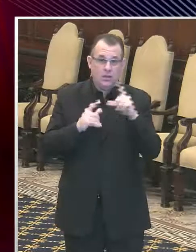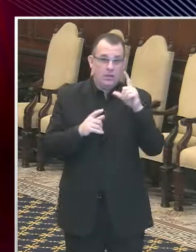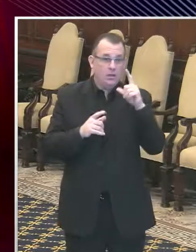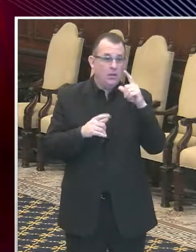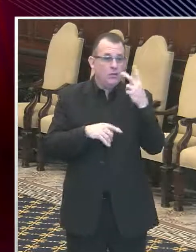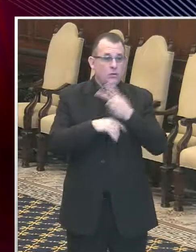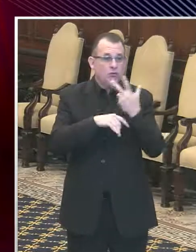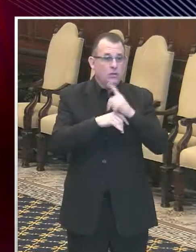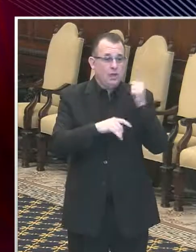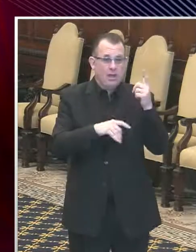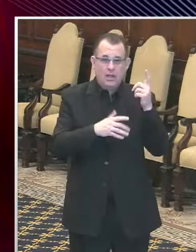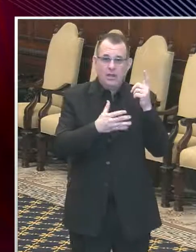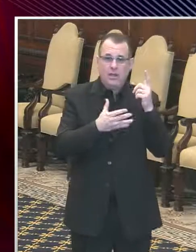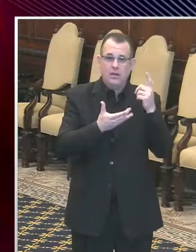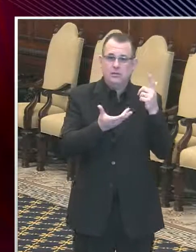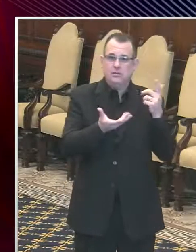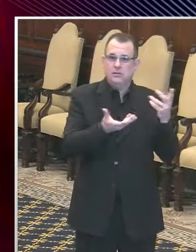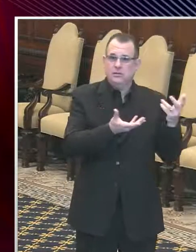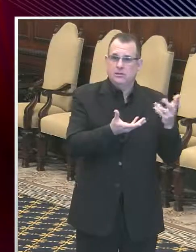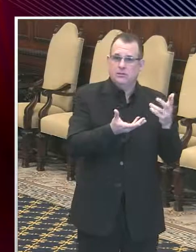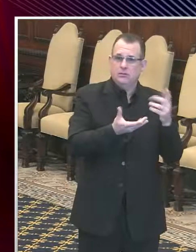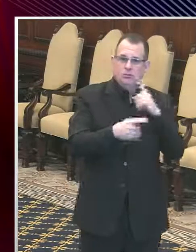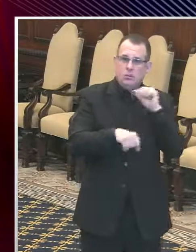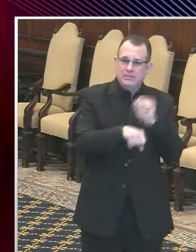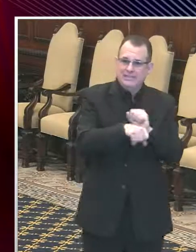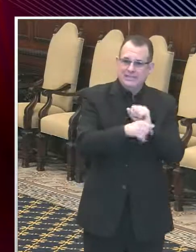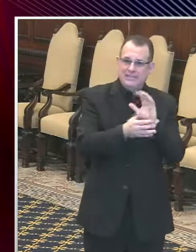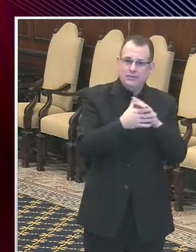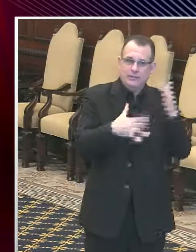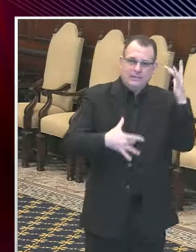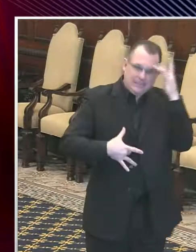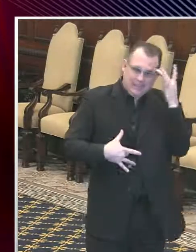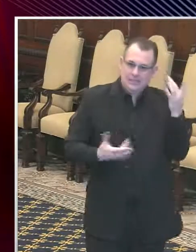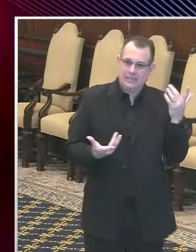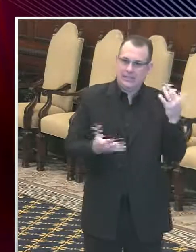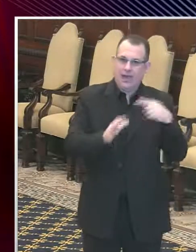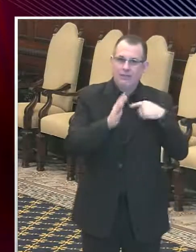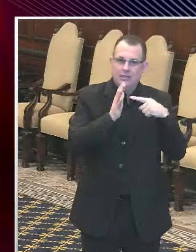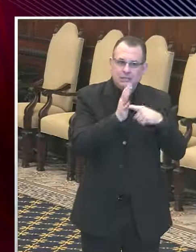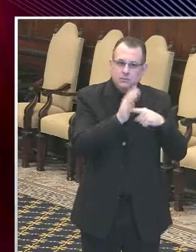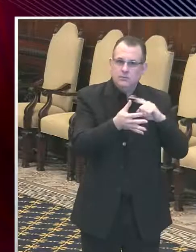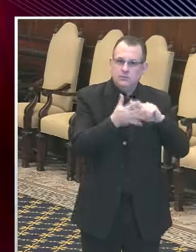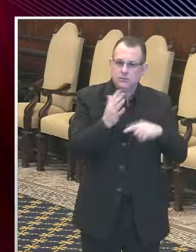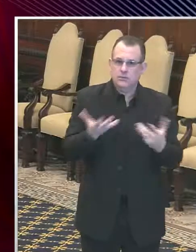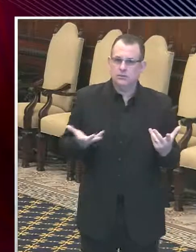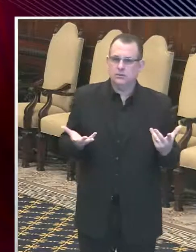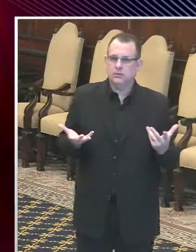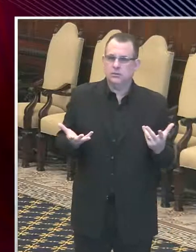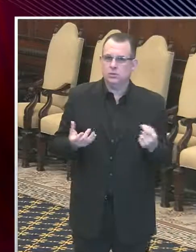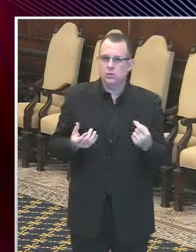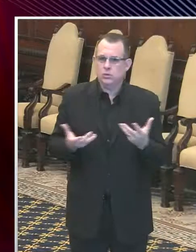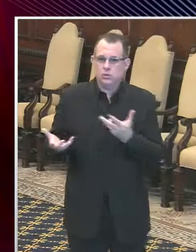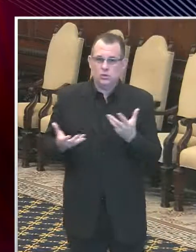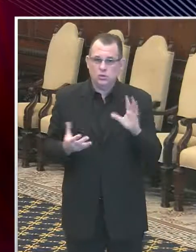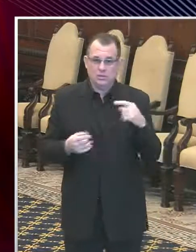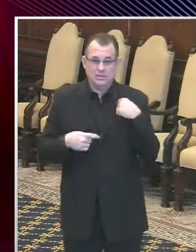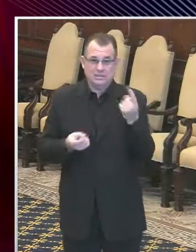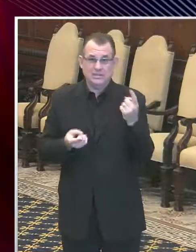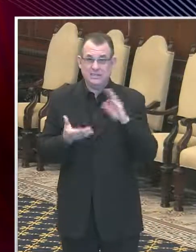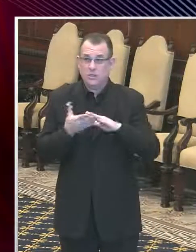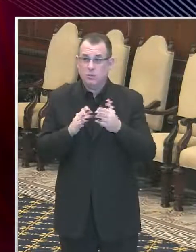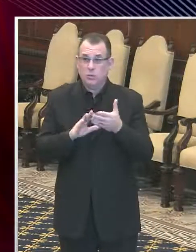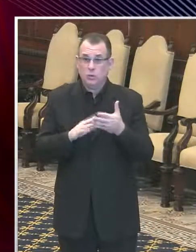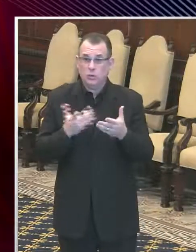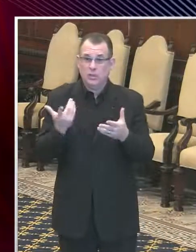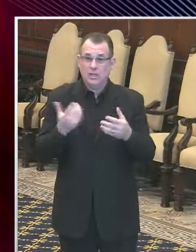great, and then 5 or 7 days later, you have symptoms and you have been tested. Since the community of